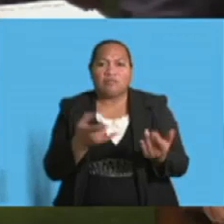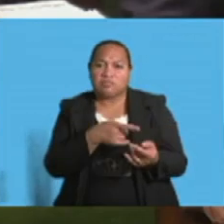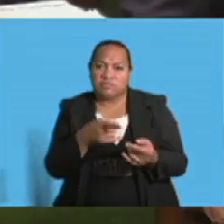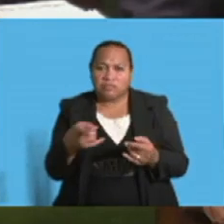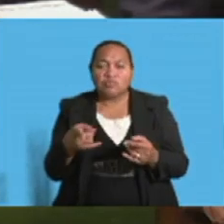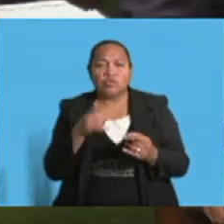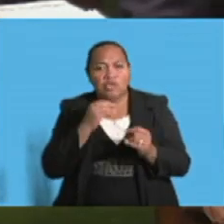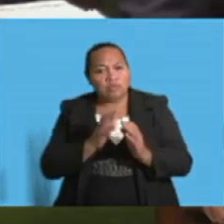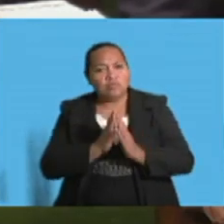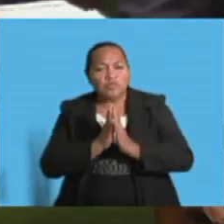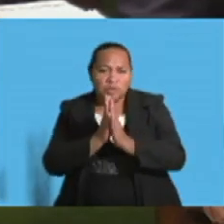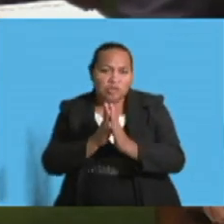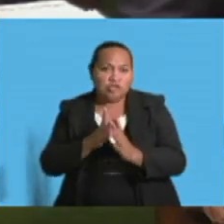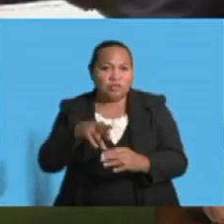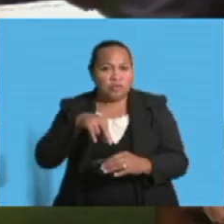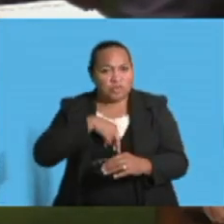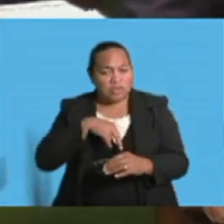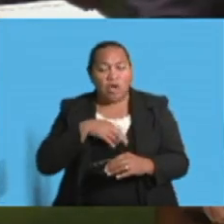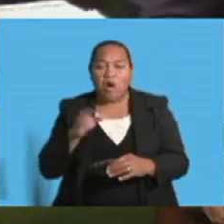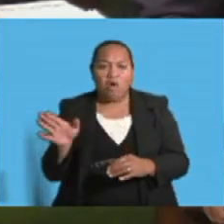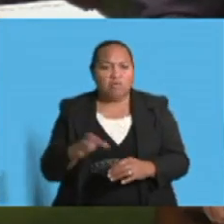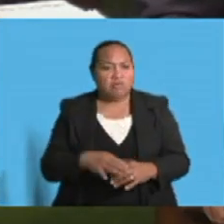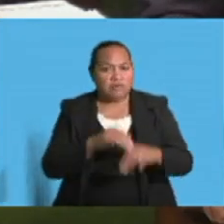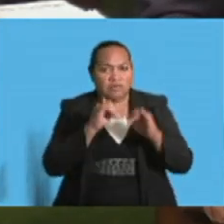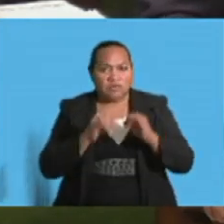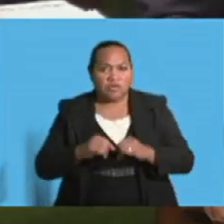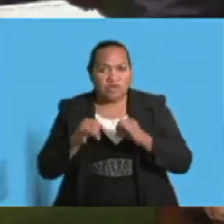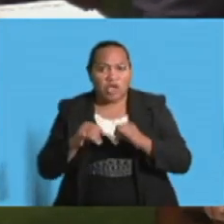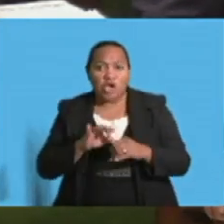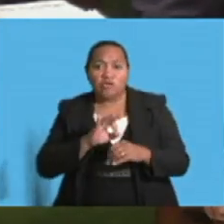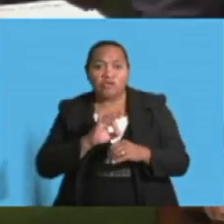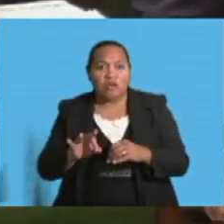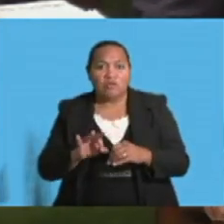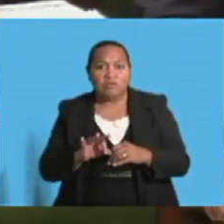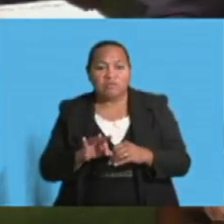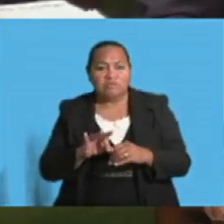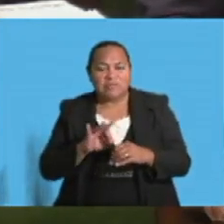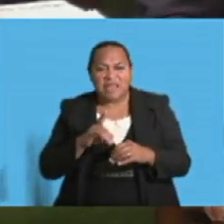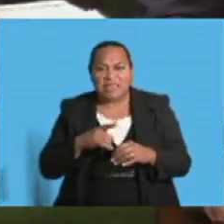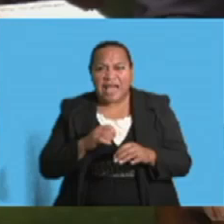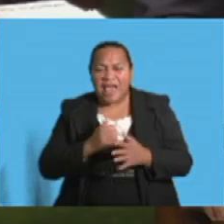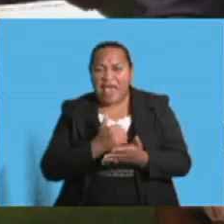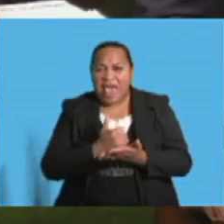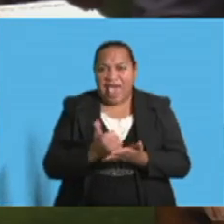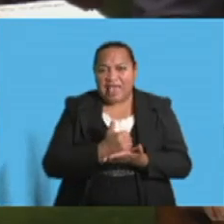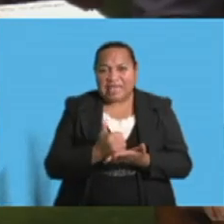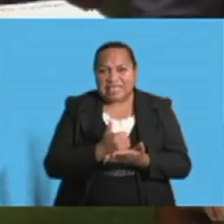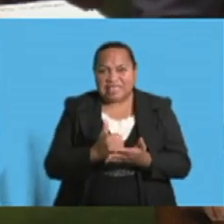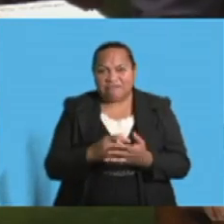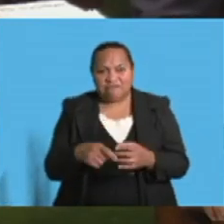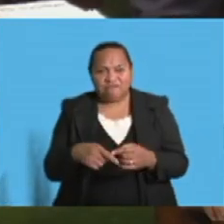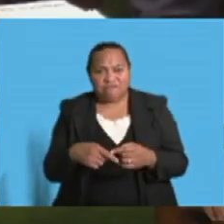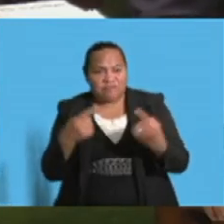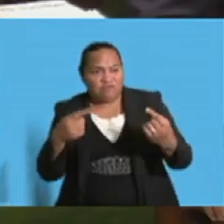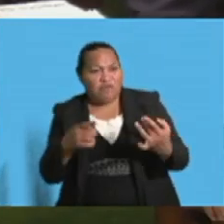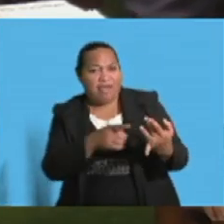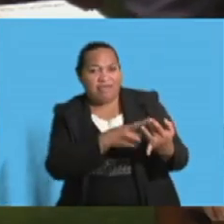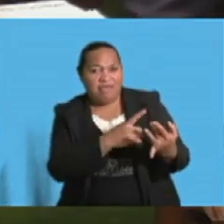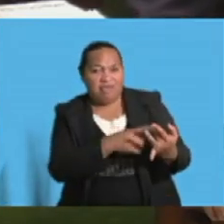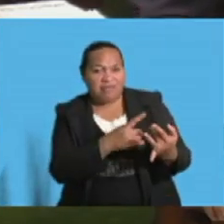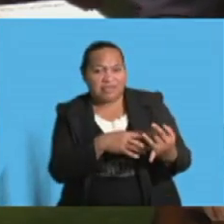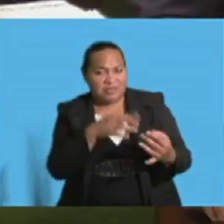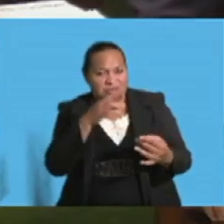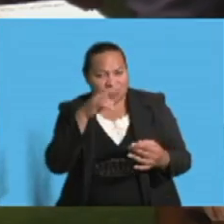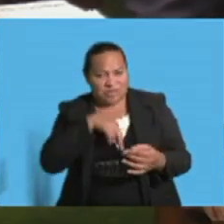or teaching. Every person has the right not to be compelled to act in any manner that is contrary to that person's religion or belief, or take